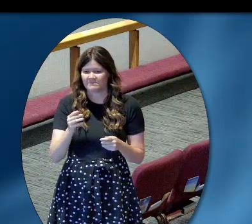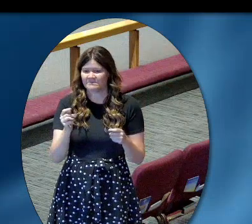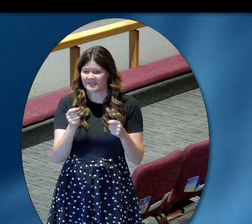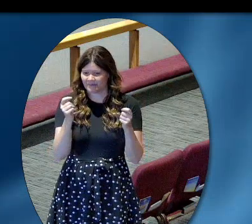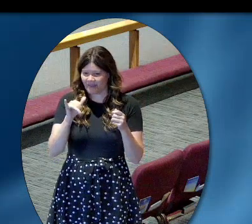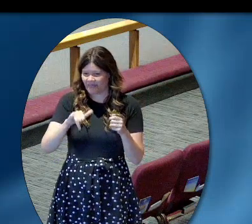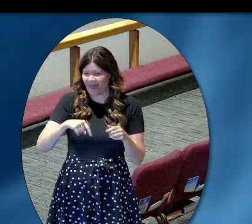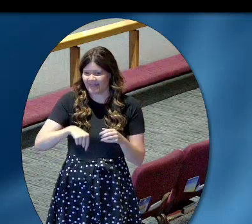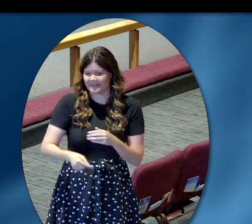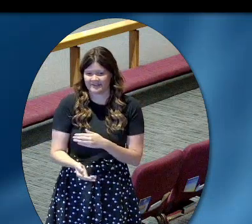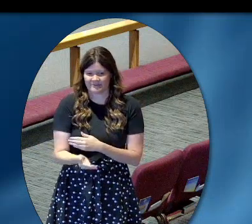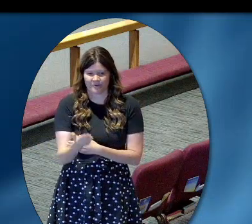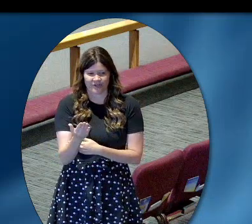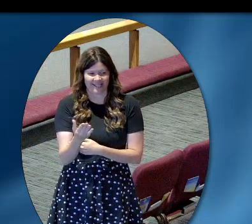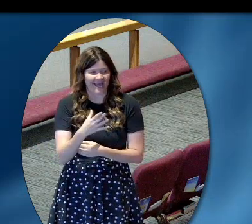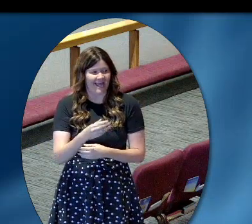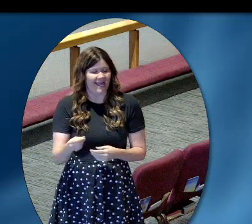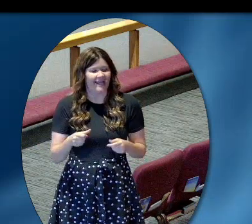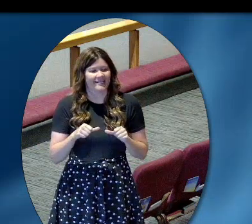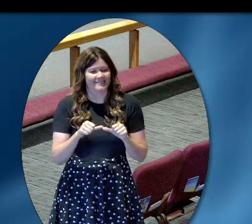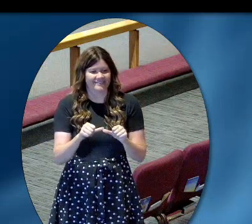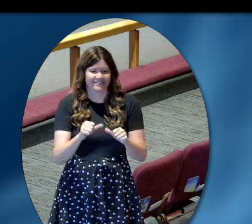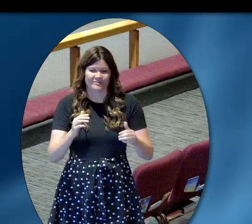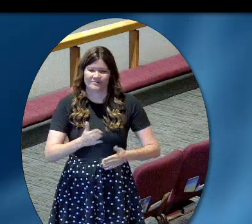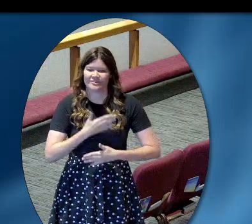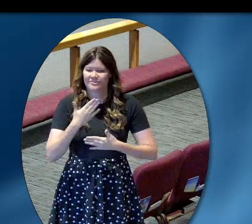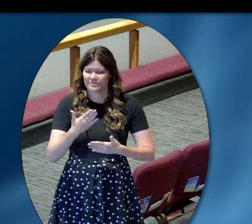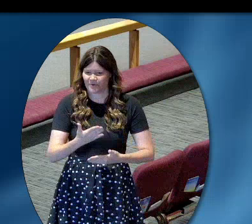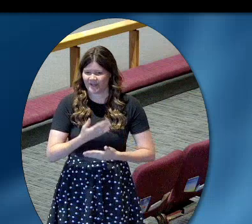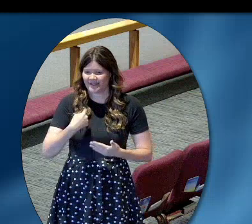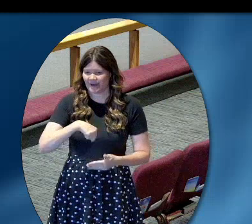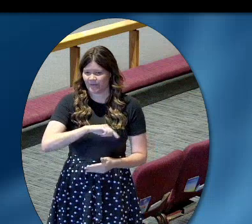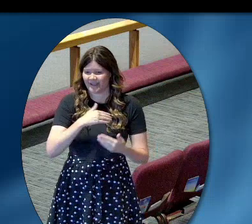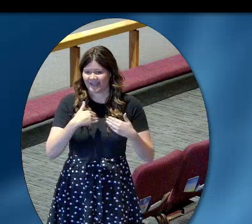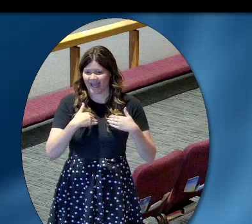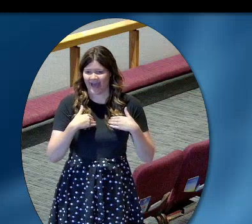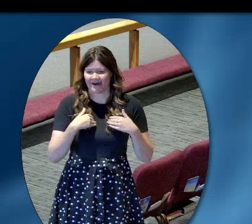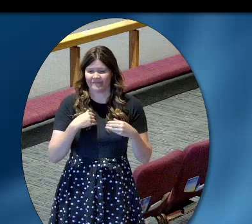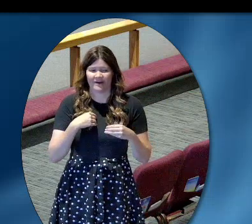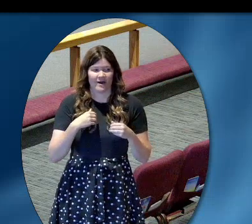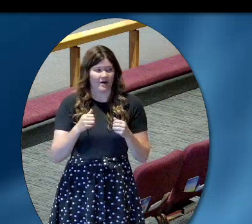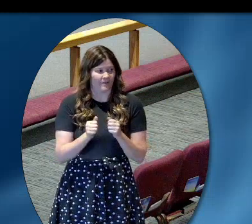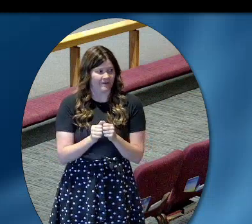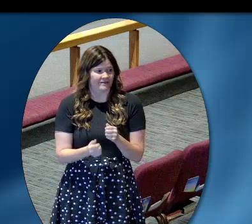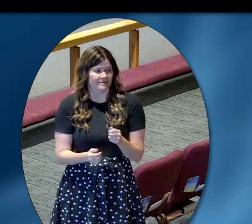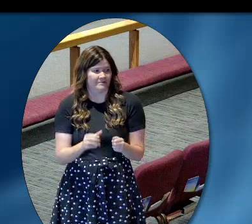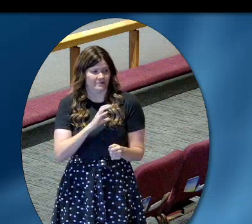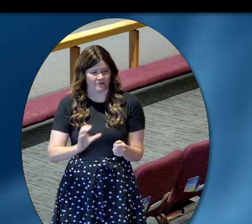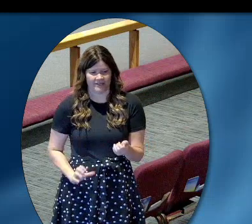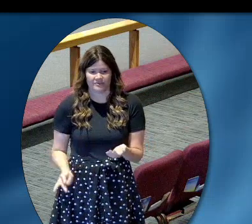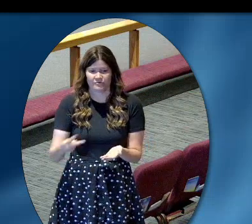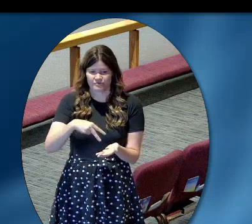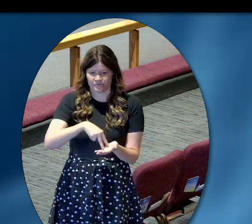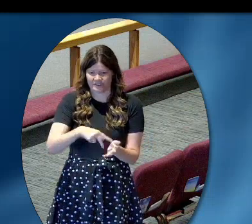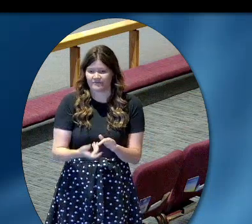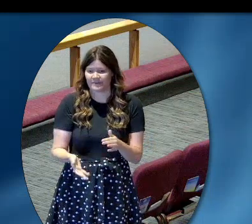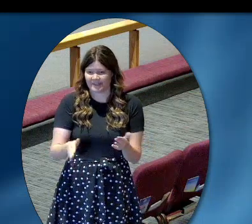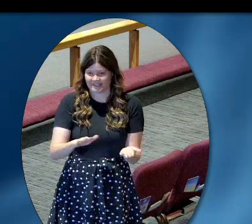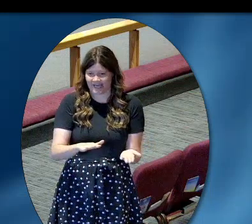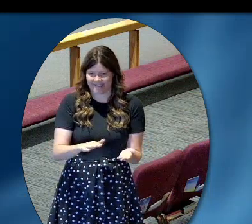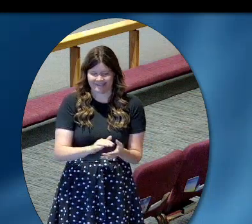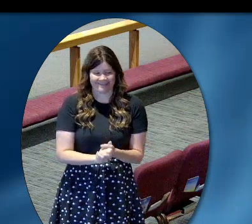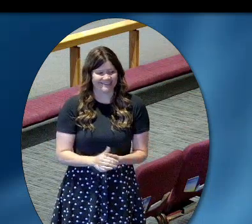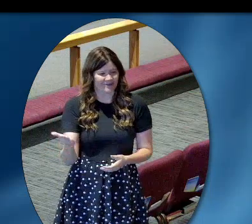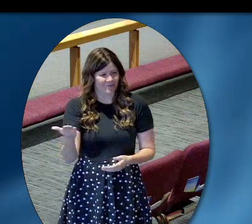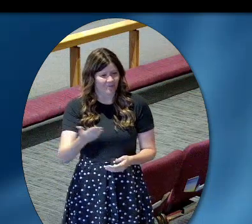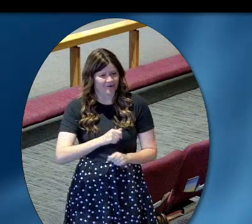this morning, as well as continuing the joy that we have from the risen Christ. A warm welcome to all who are in worship